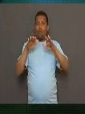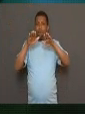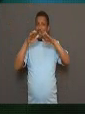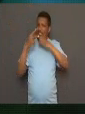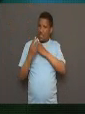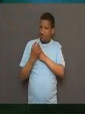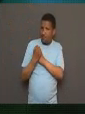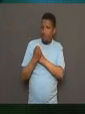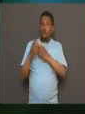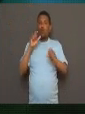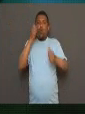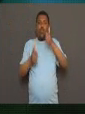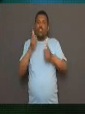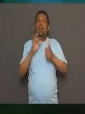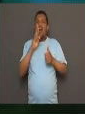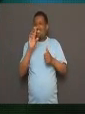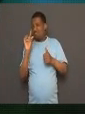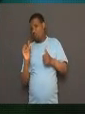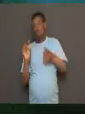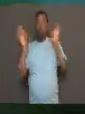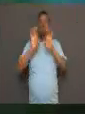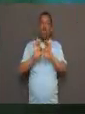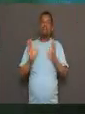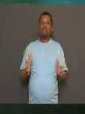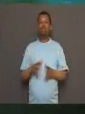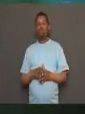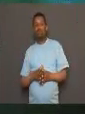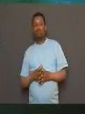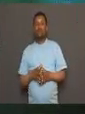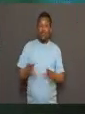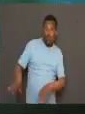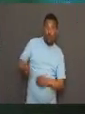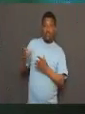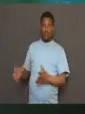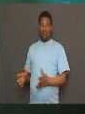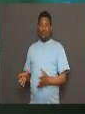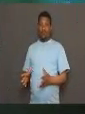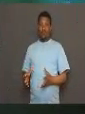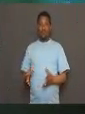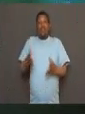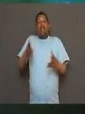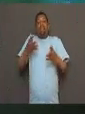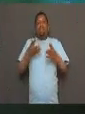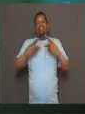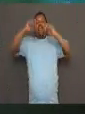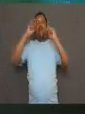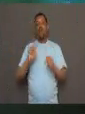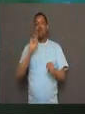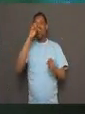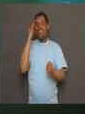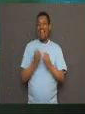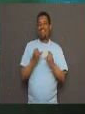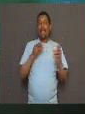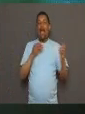preserve and which are less important. Students, let us try one